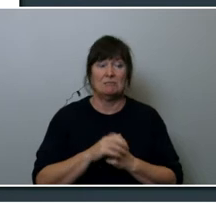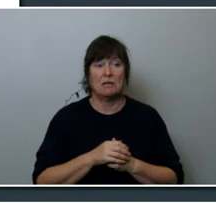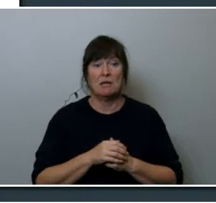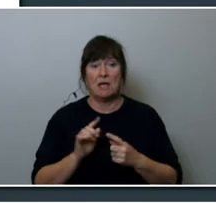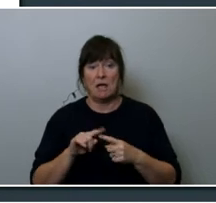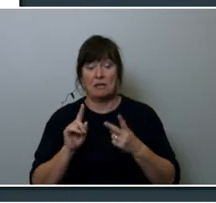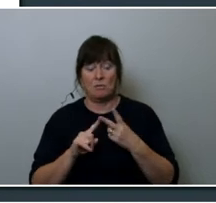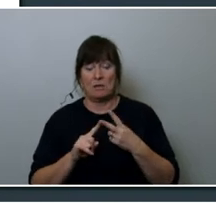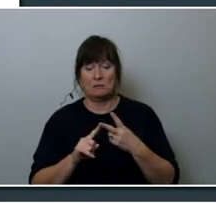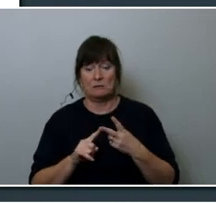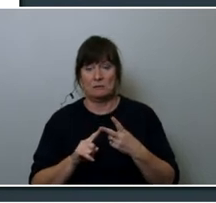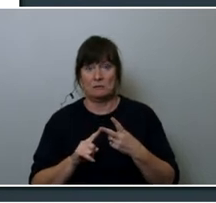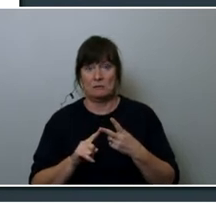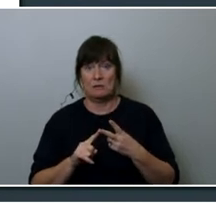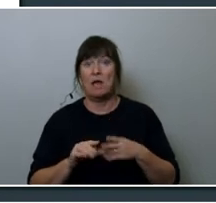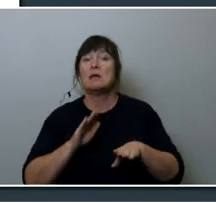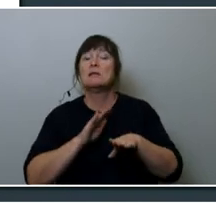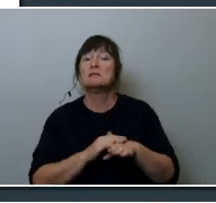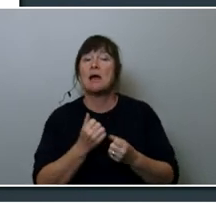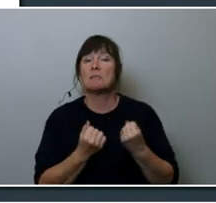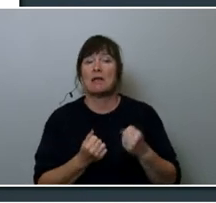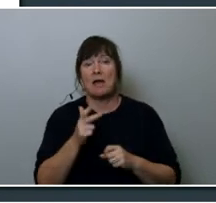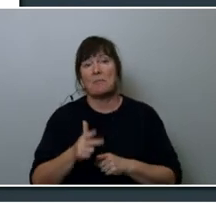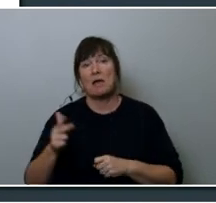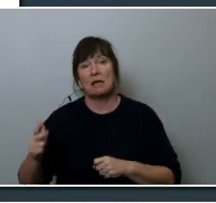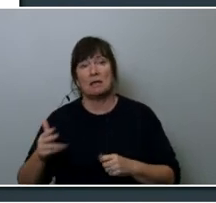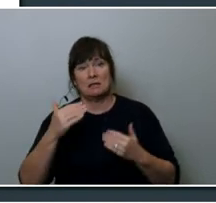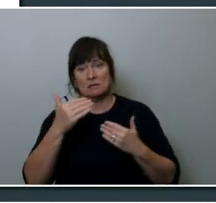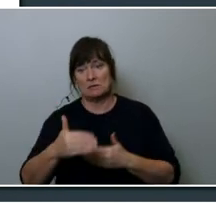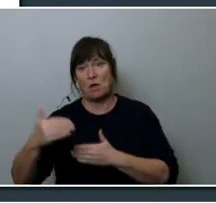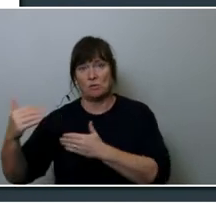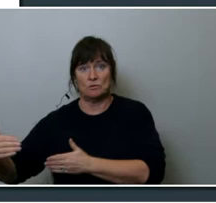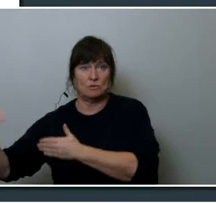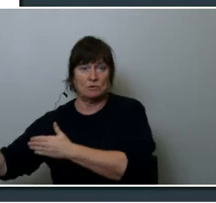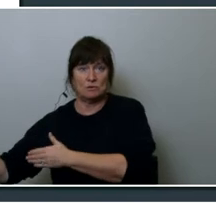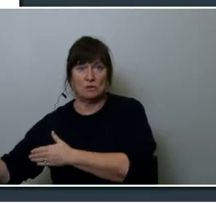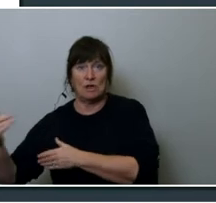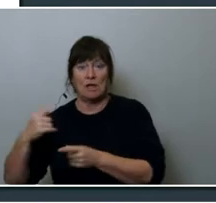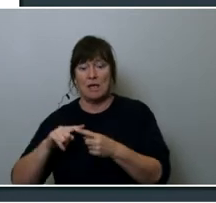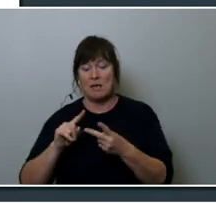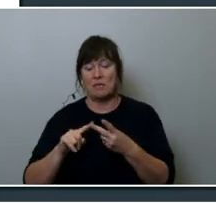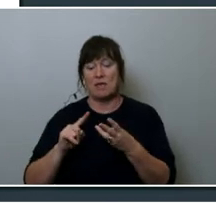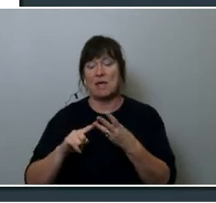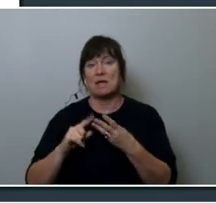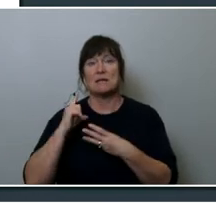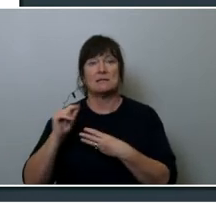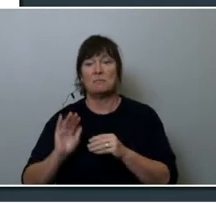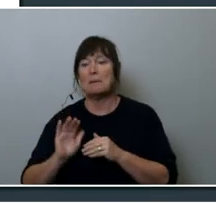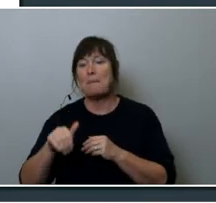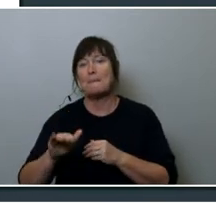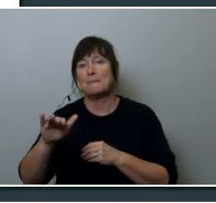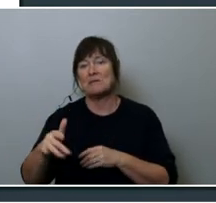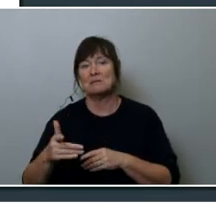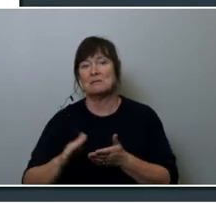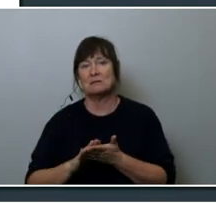The second would be timed parking zones. Yeah, and then we've got speed bumps just to slow down the traffic. The only